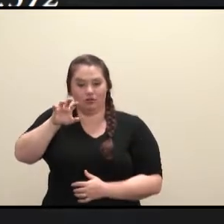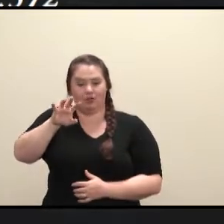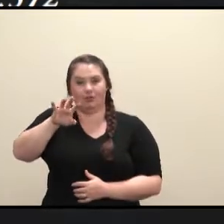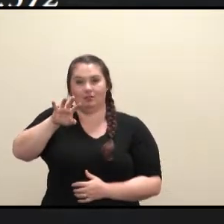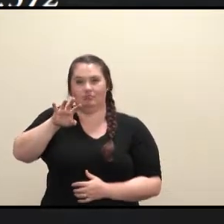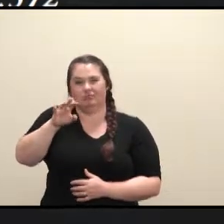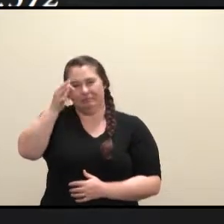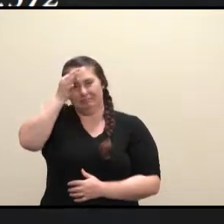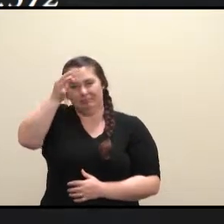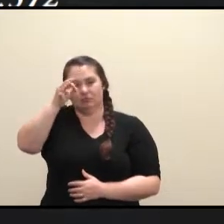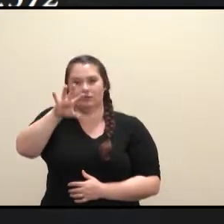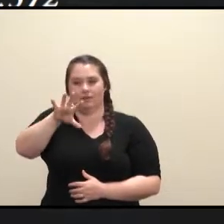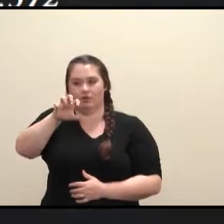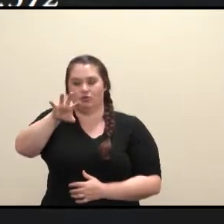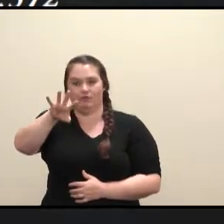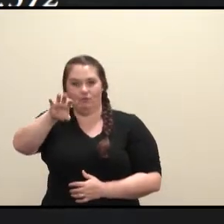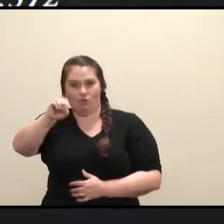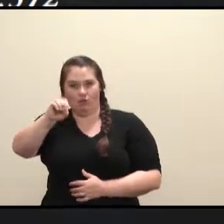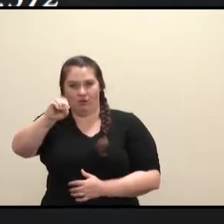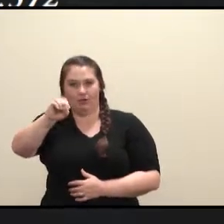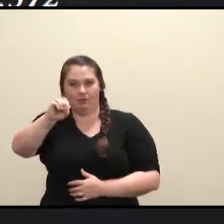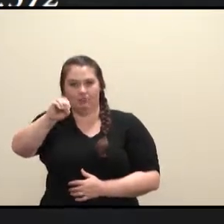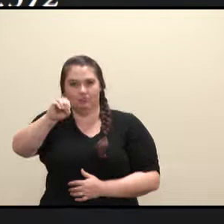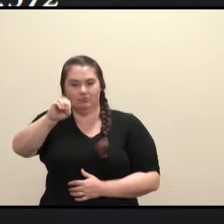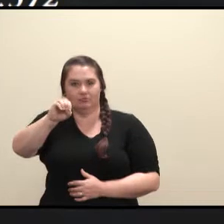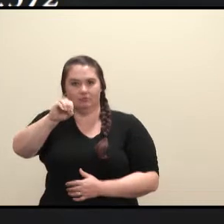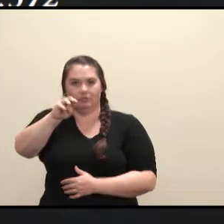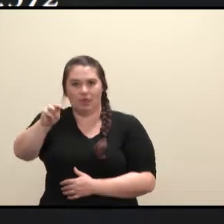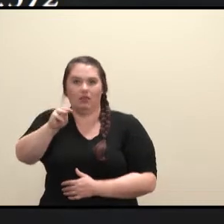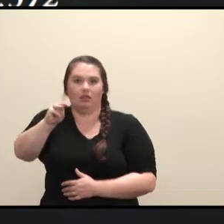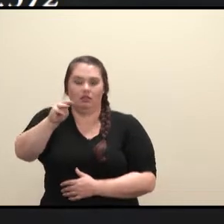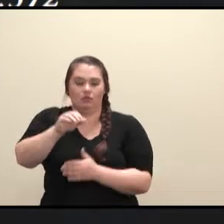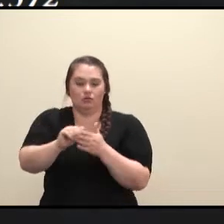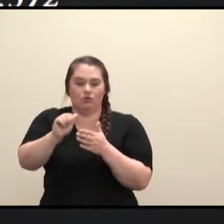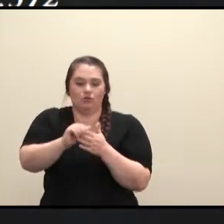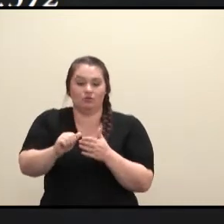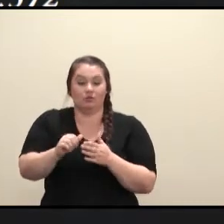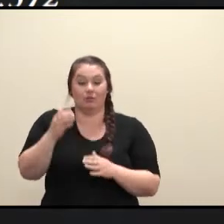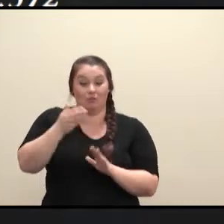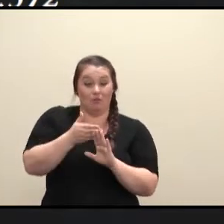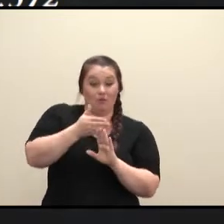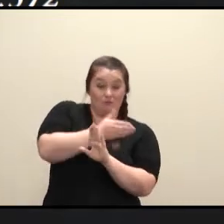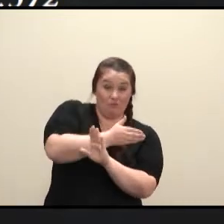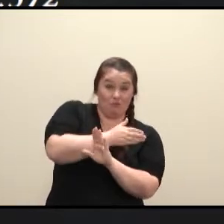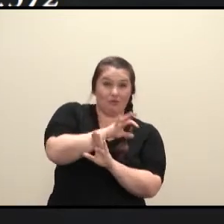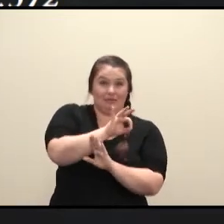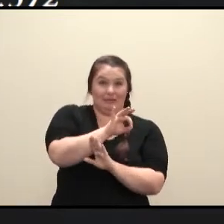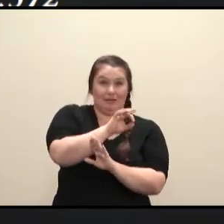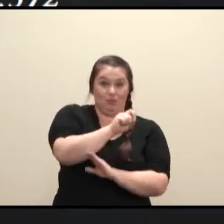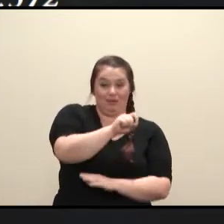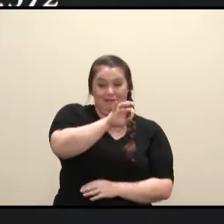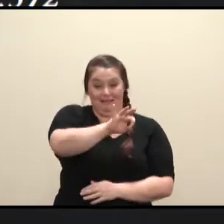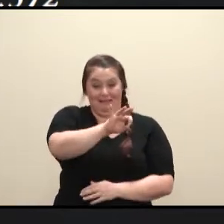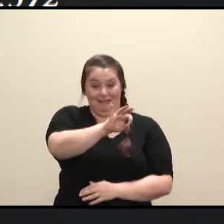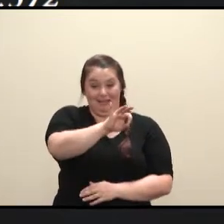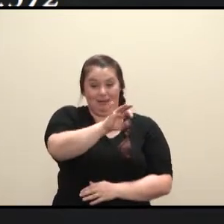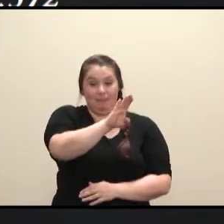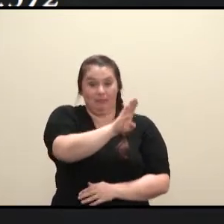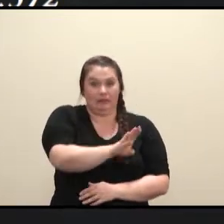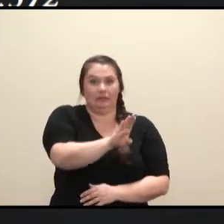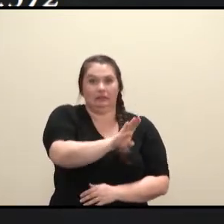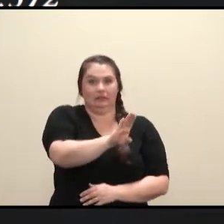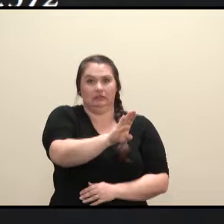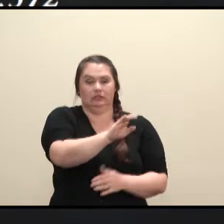$540 million. So the net taxable value under the old exemption was $9.9 billion.